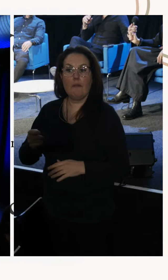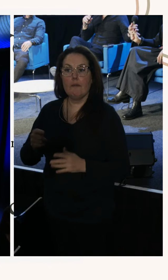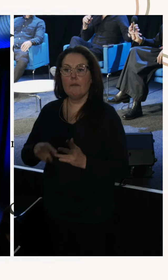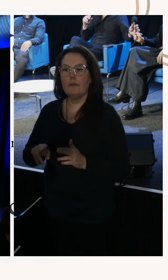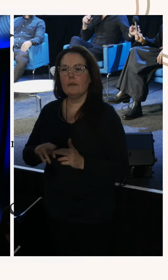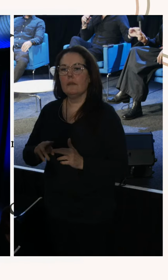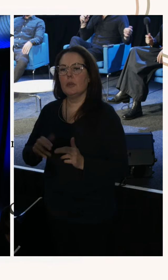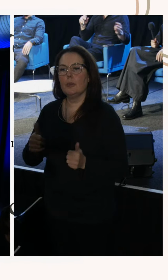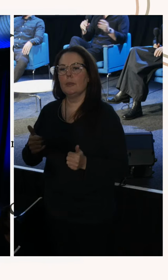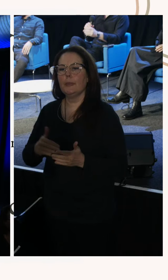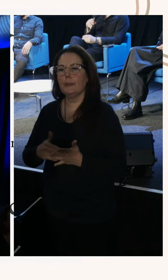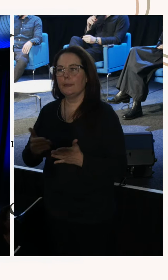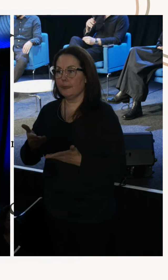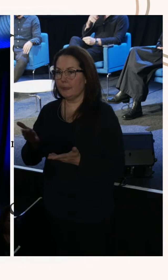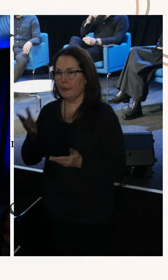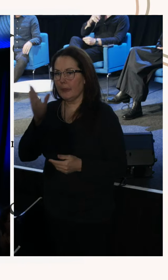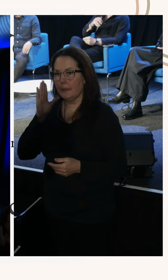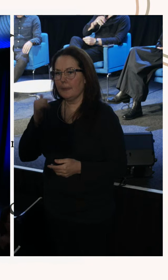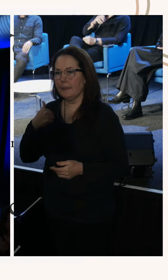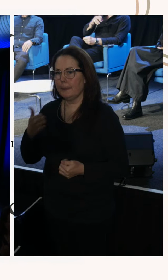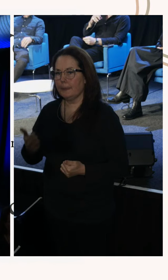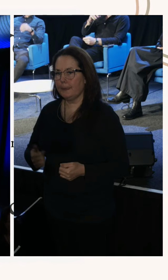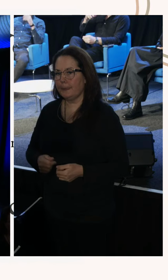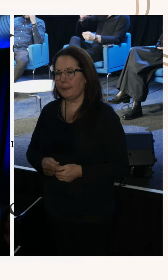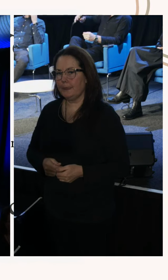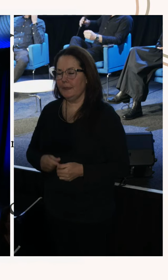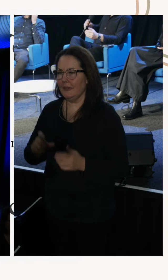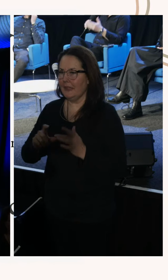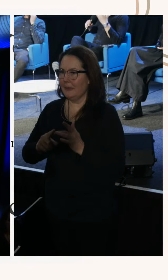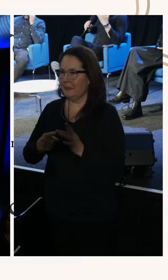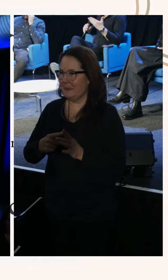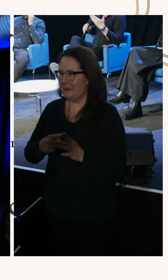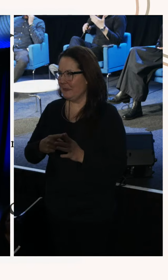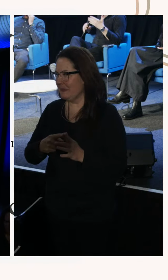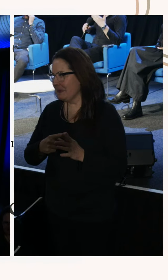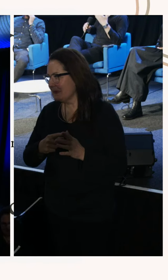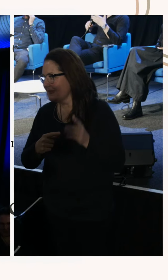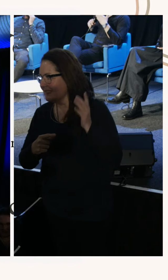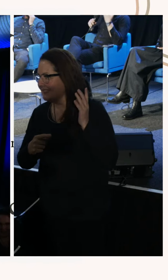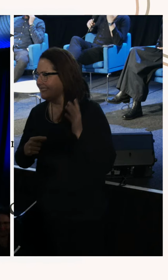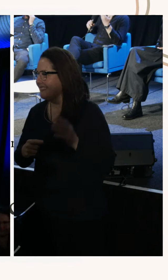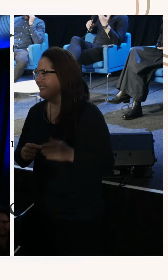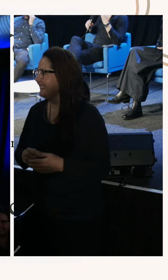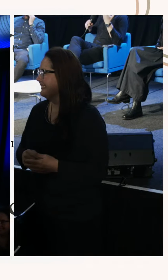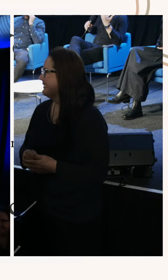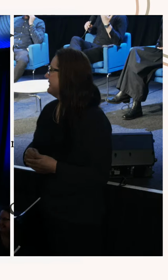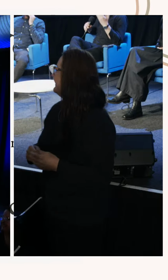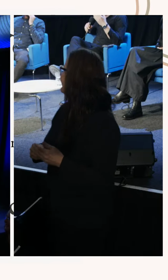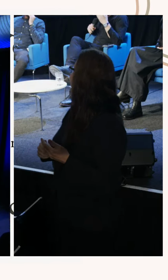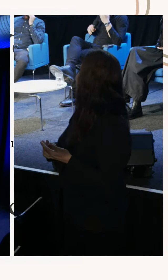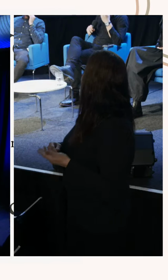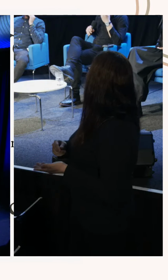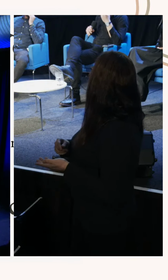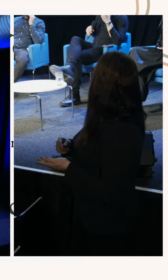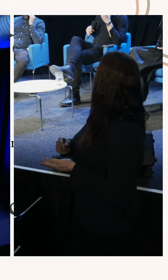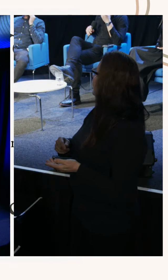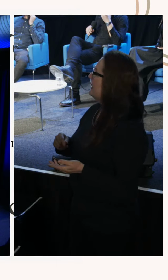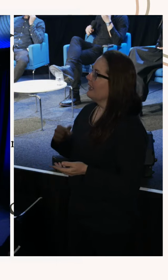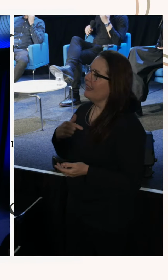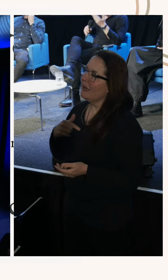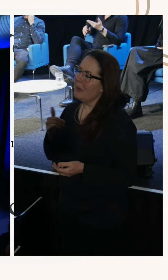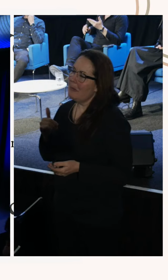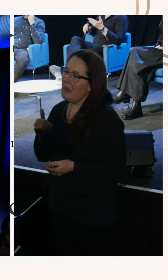good now? You can all hear me? Oh. I should work for the CIA. Okay, just, and some of this is for the sake of provocation,